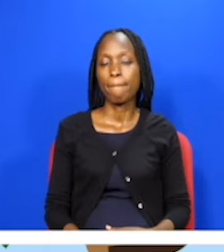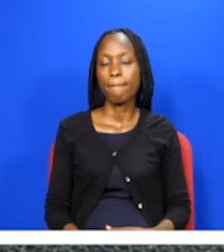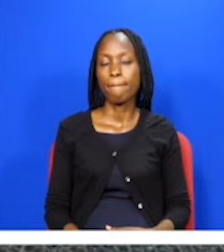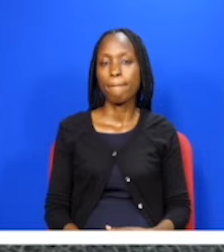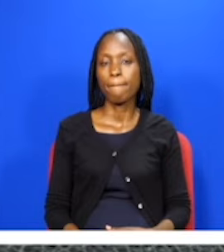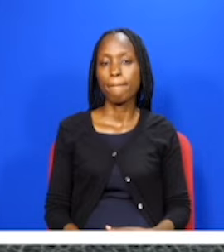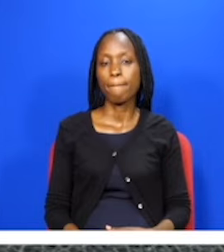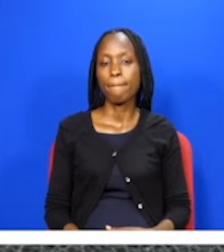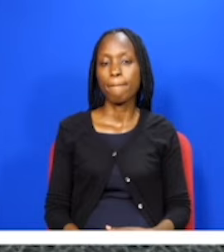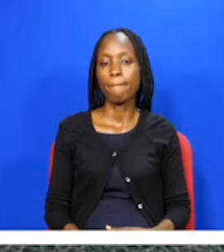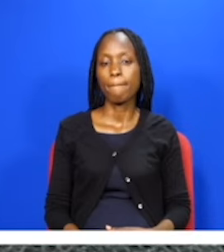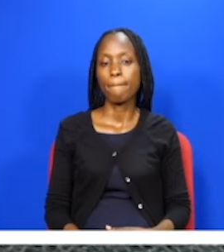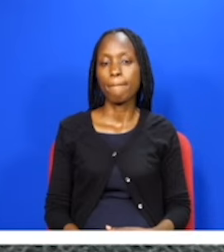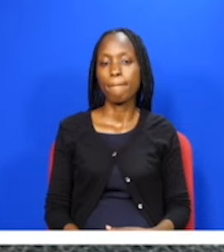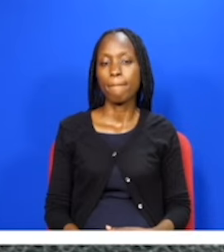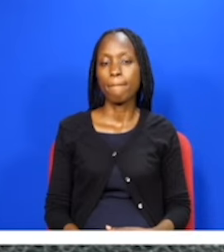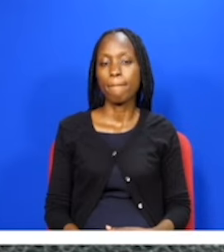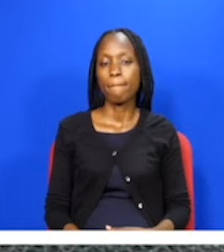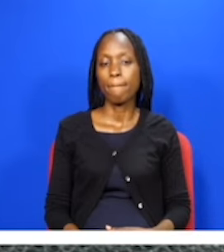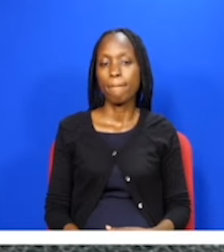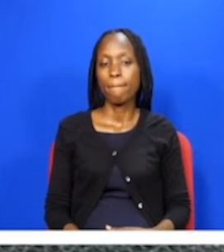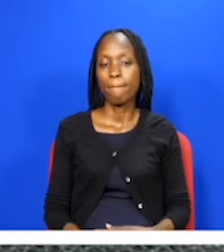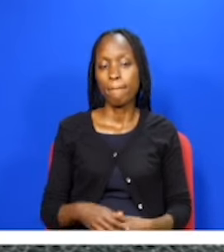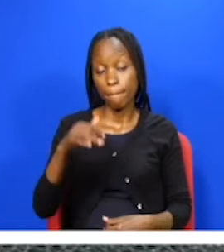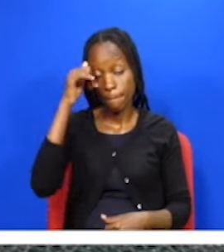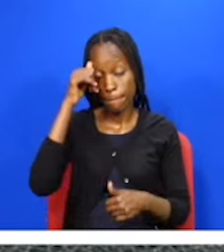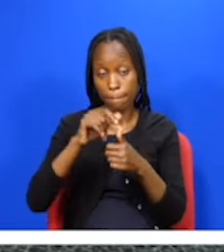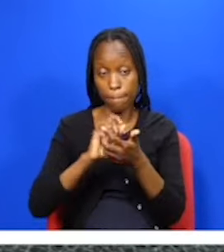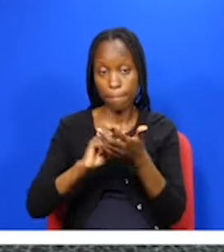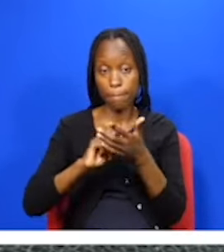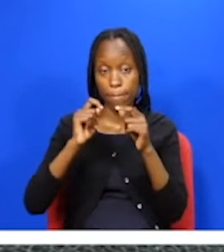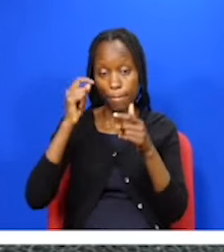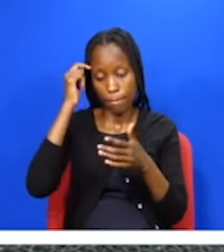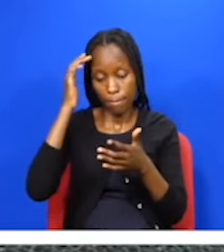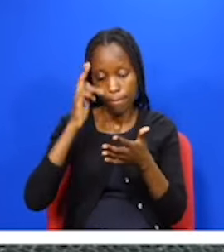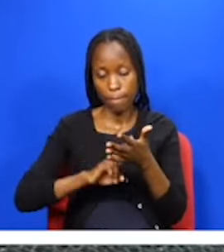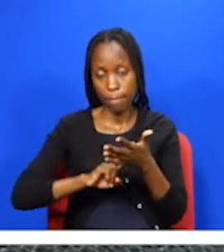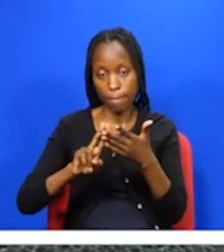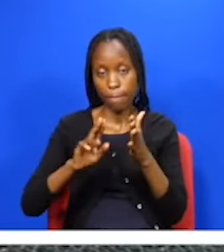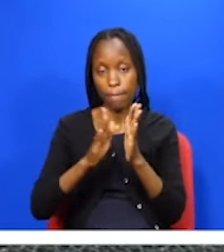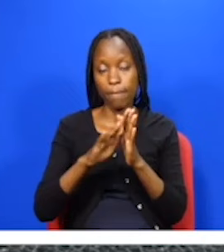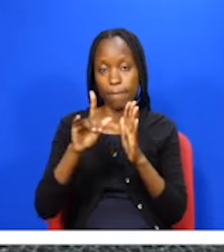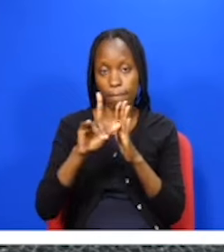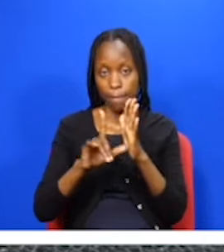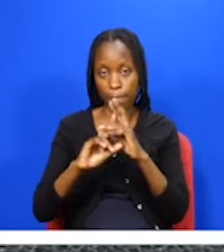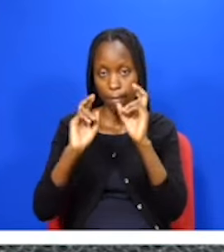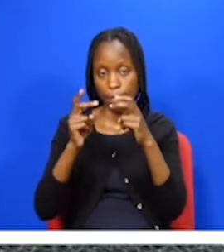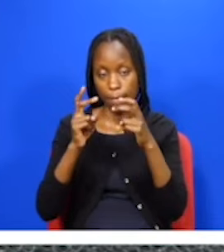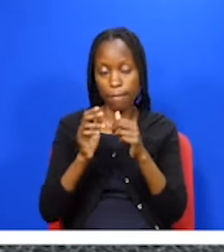Jesus. Remember also to write the memory verse for today and also the lesson title on